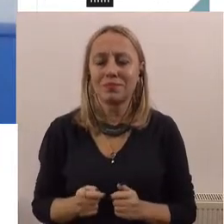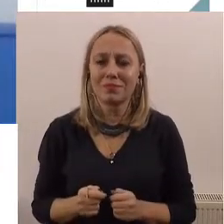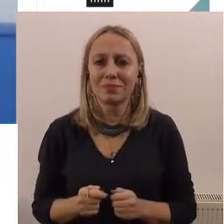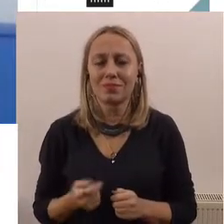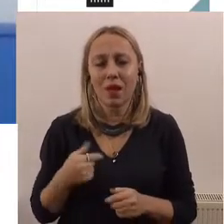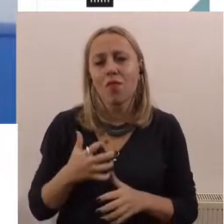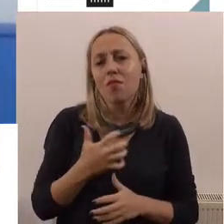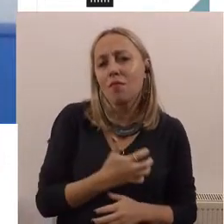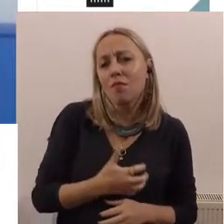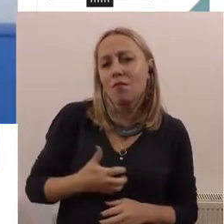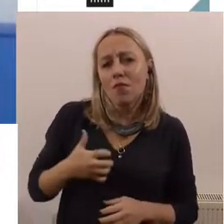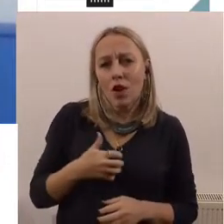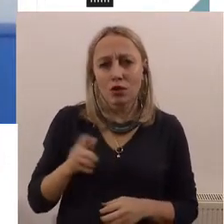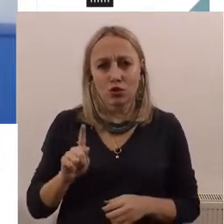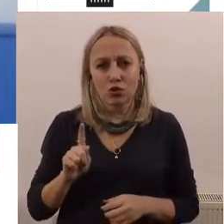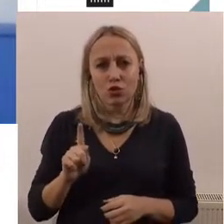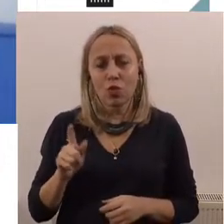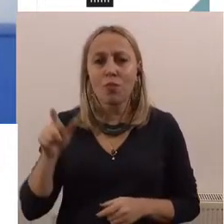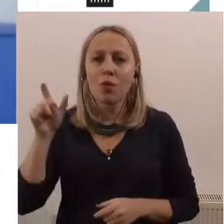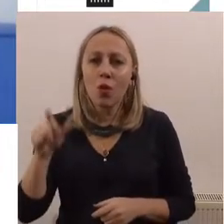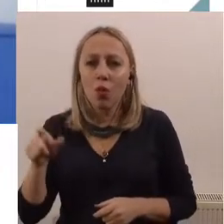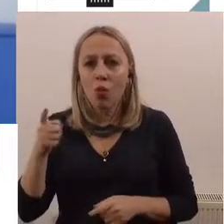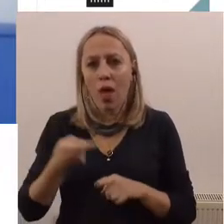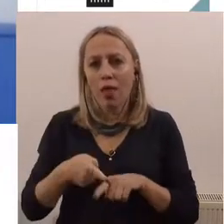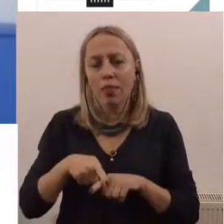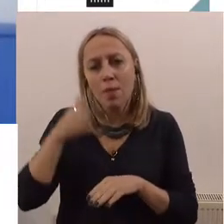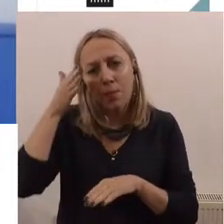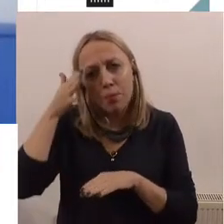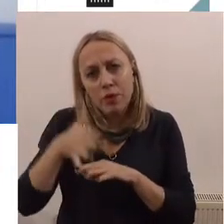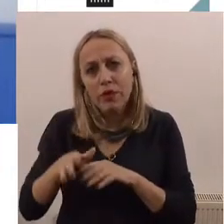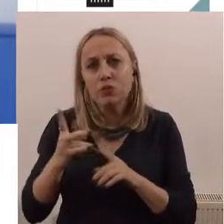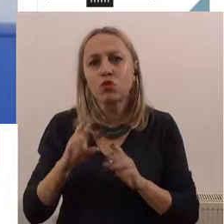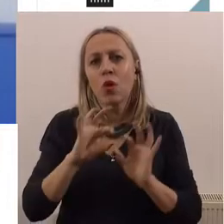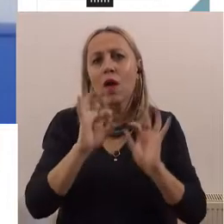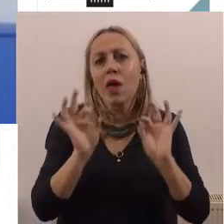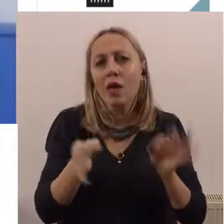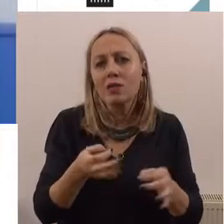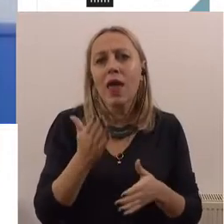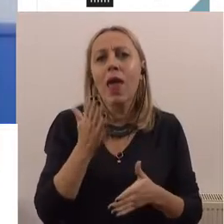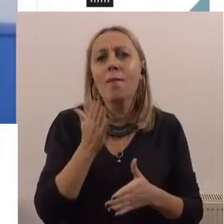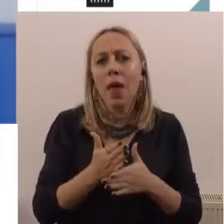I think that's very important that people realize that art